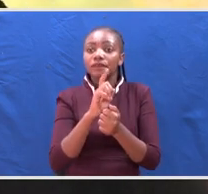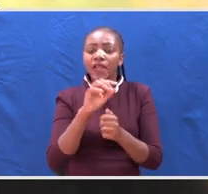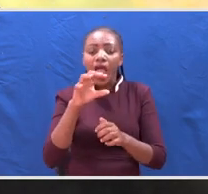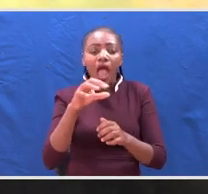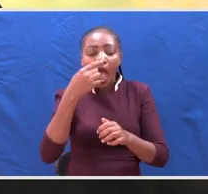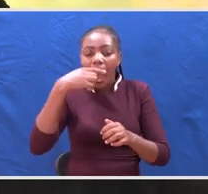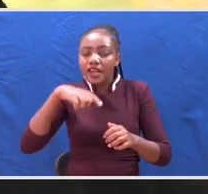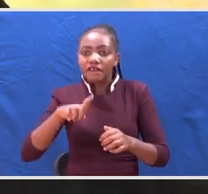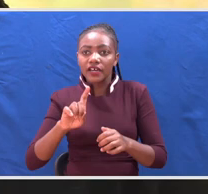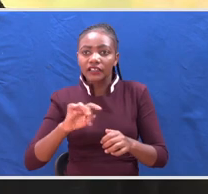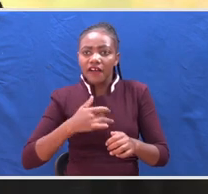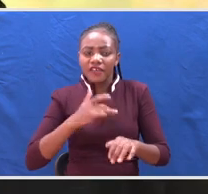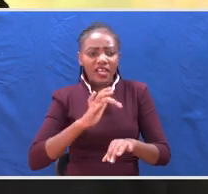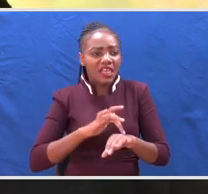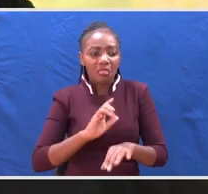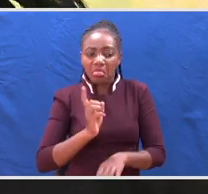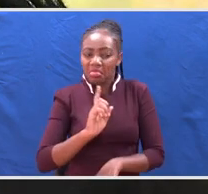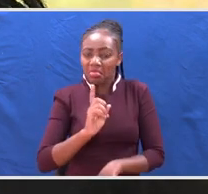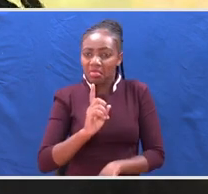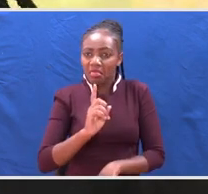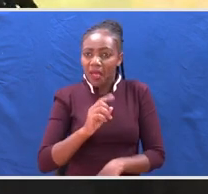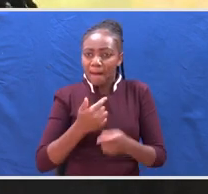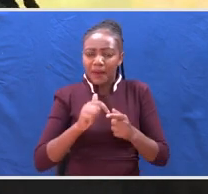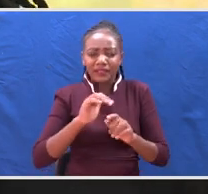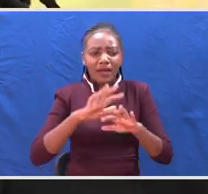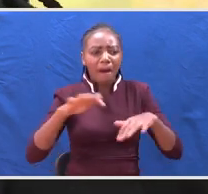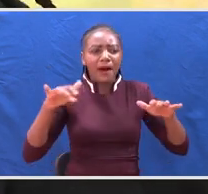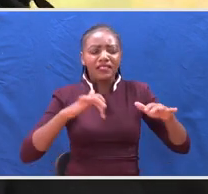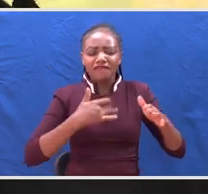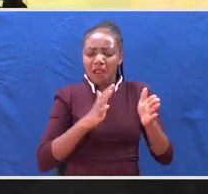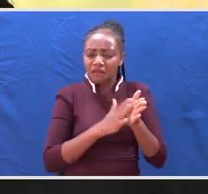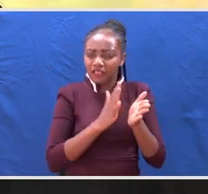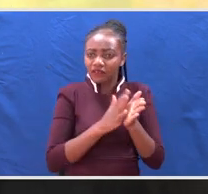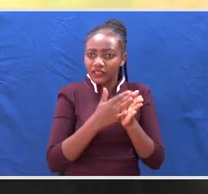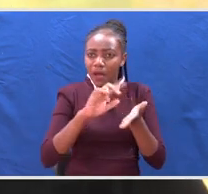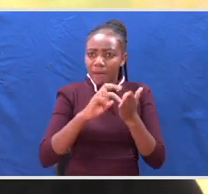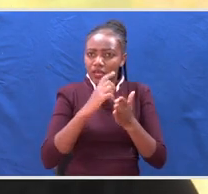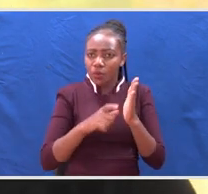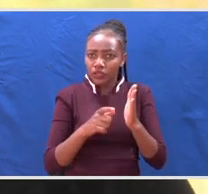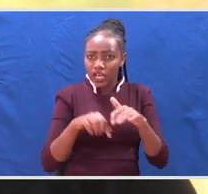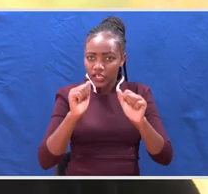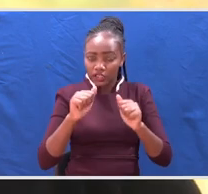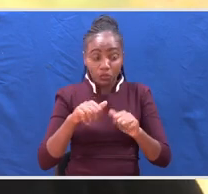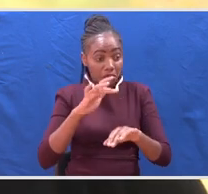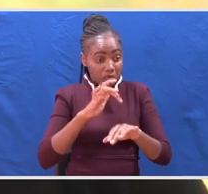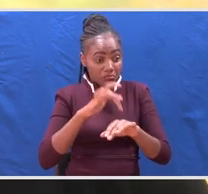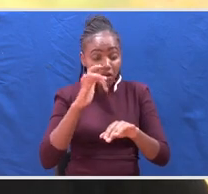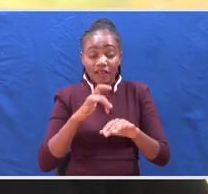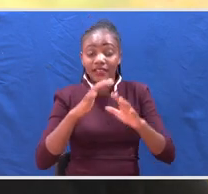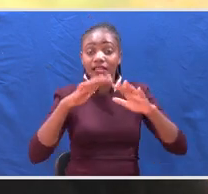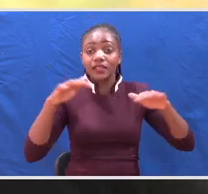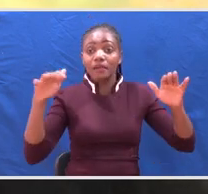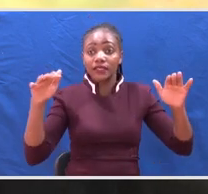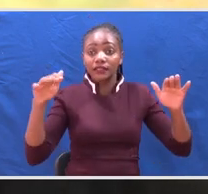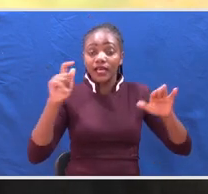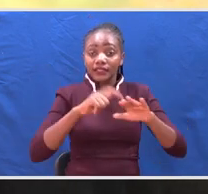elephant to feel the effect of pollution than birds. Therefore, the bird population will be greatly affected by a